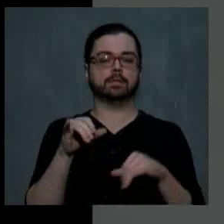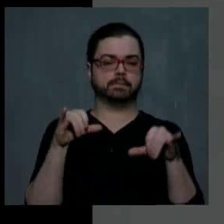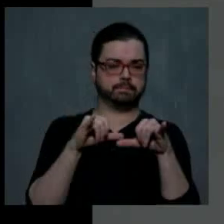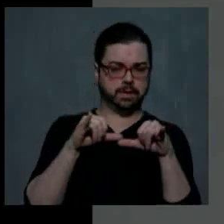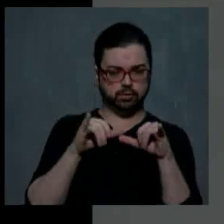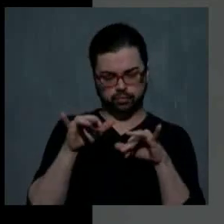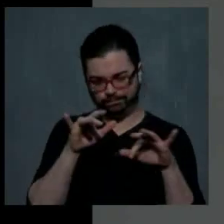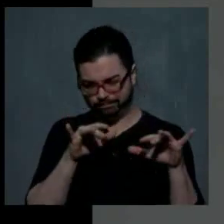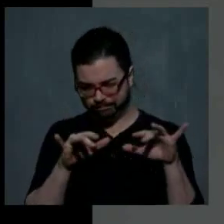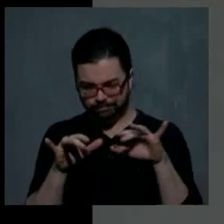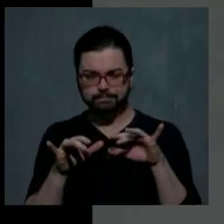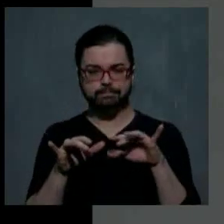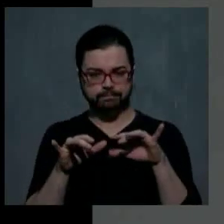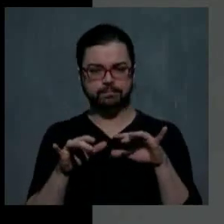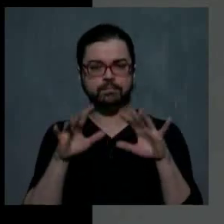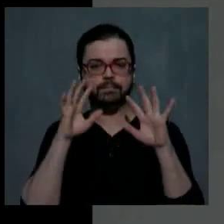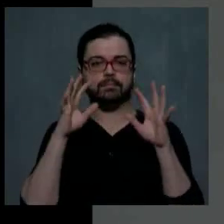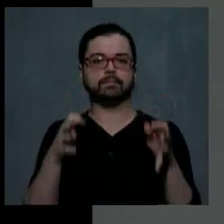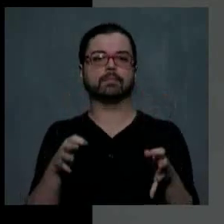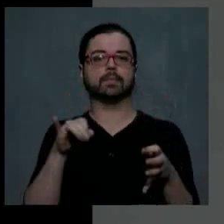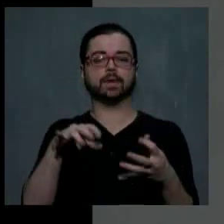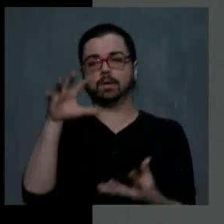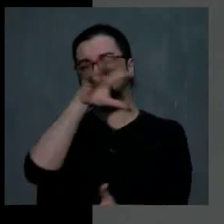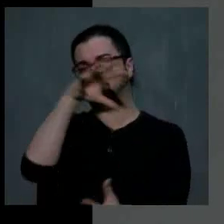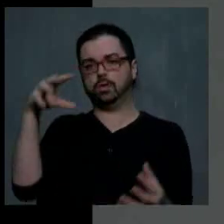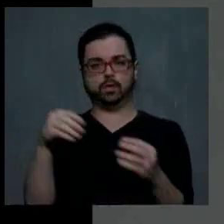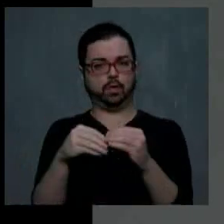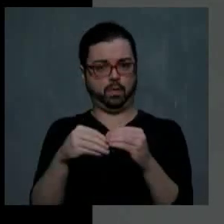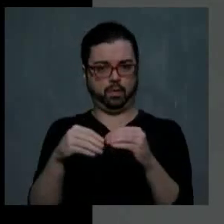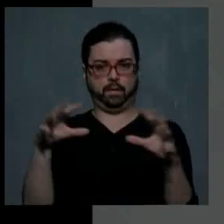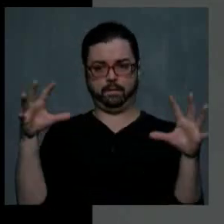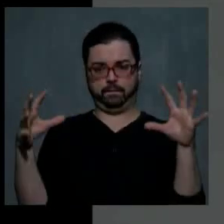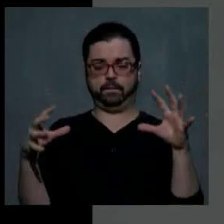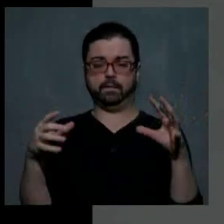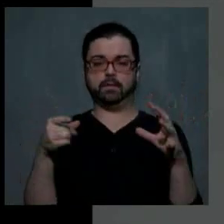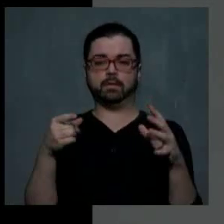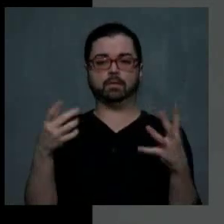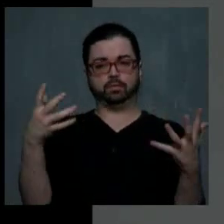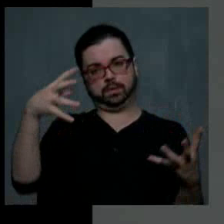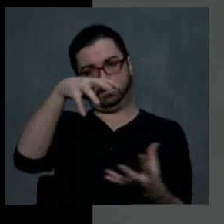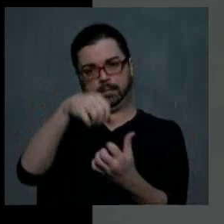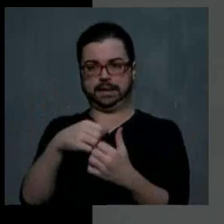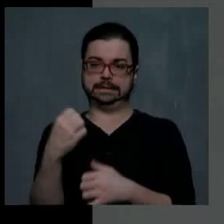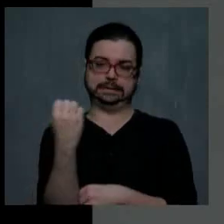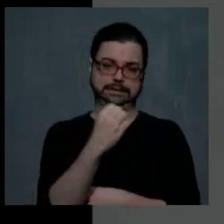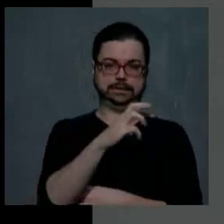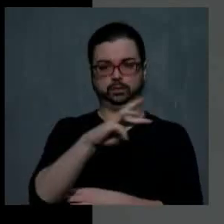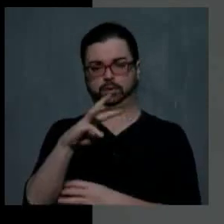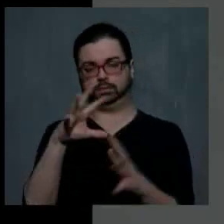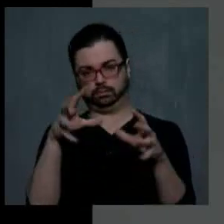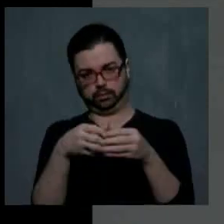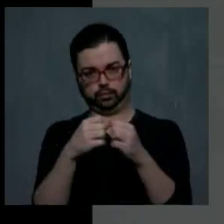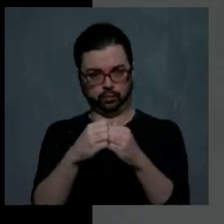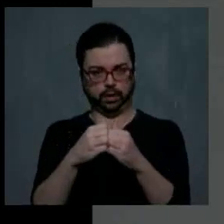Rainwood, that the total volume, when you combine the eastbound and westbound over a 24-hour